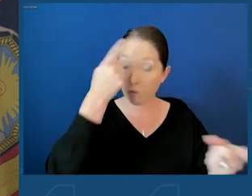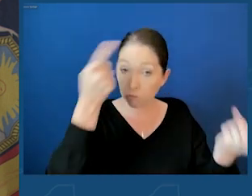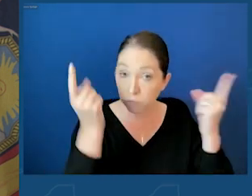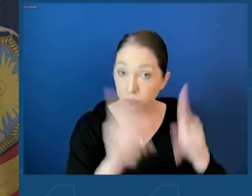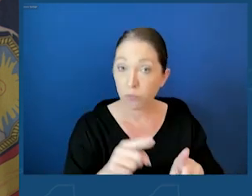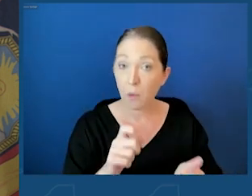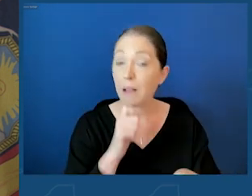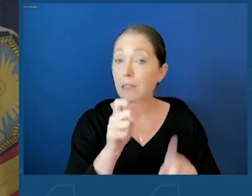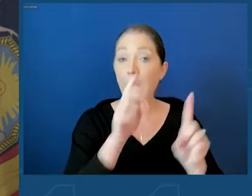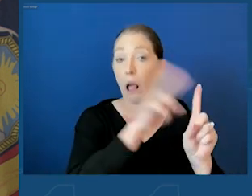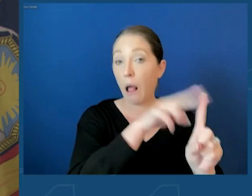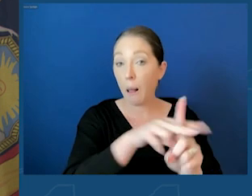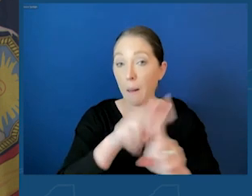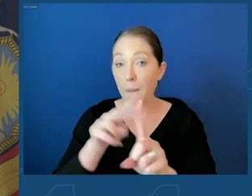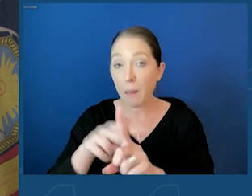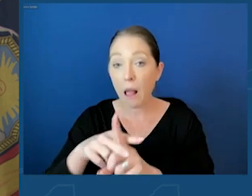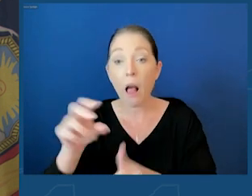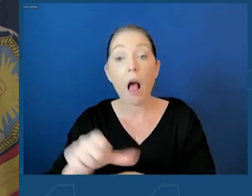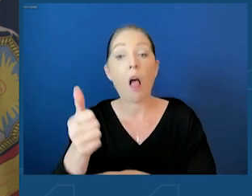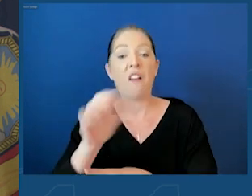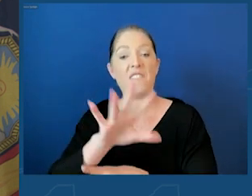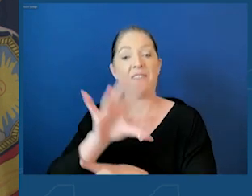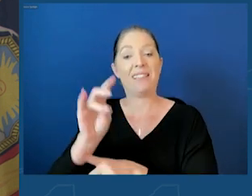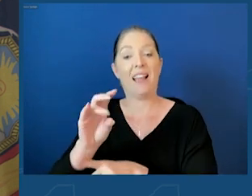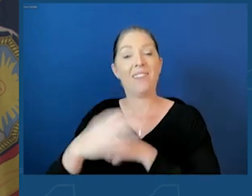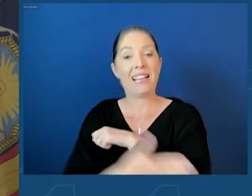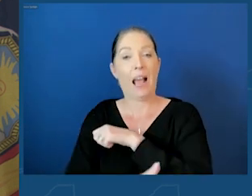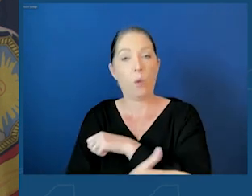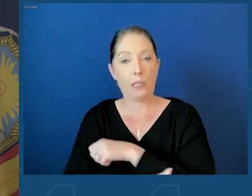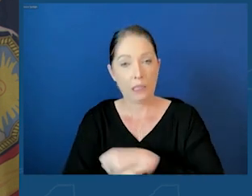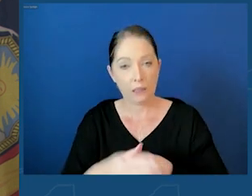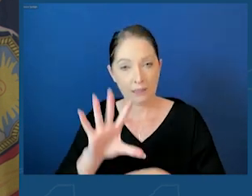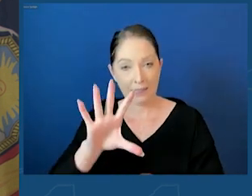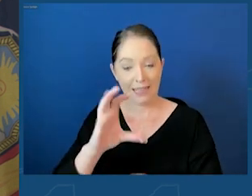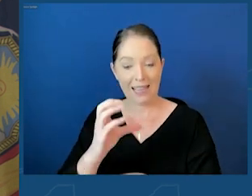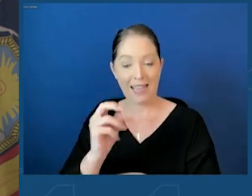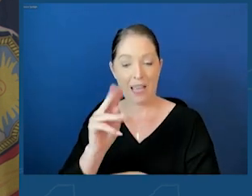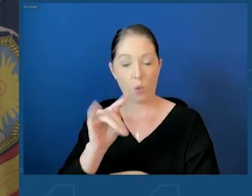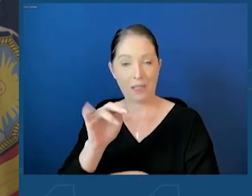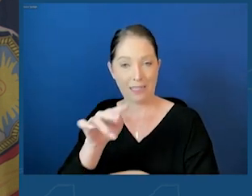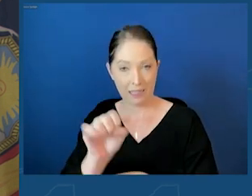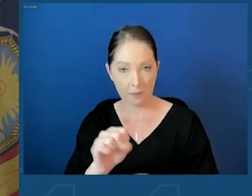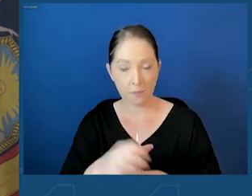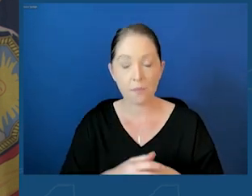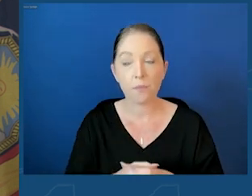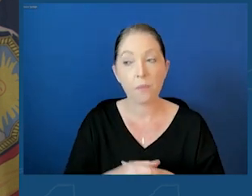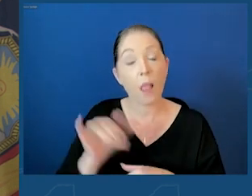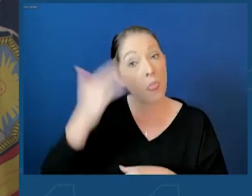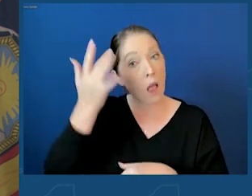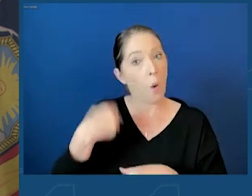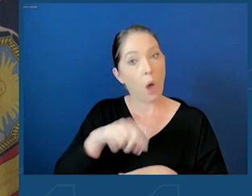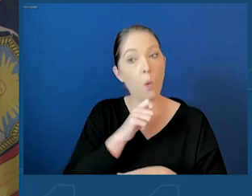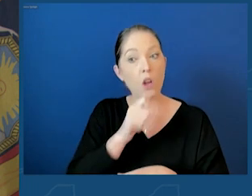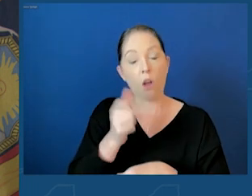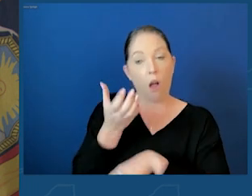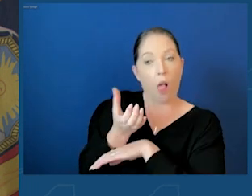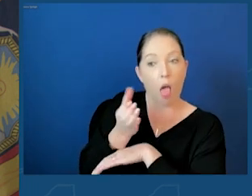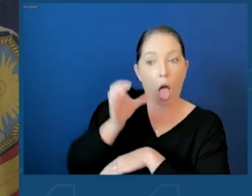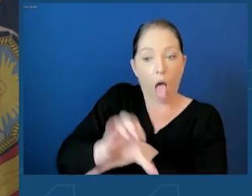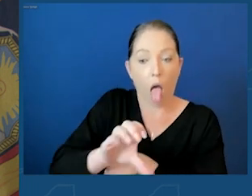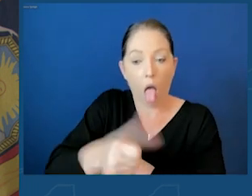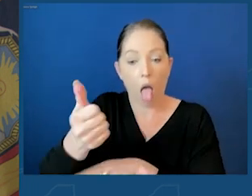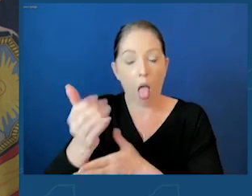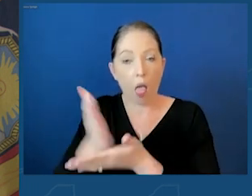state's other 57 counties, which is one of the reasons we cannot and will not force other parts of our state to